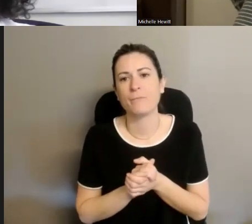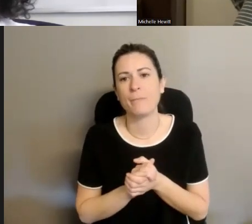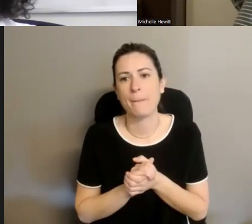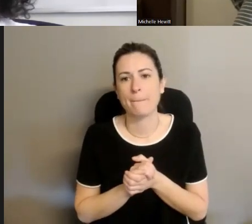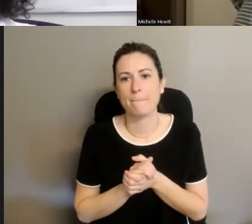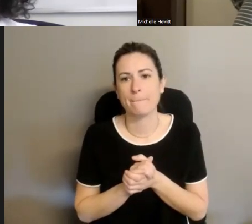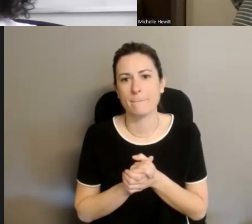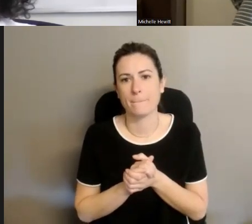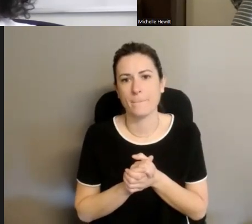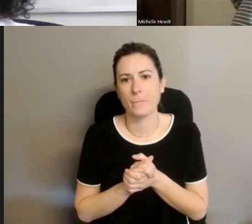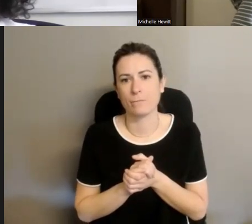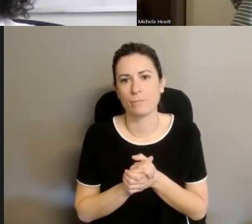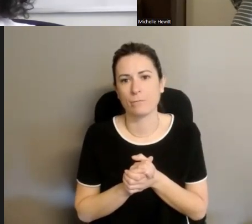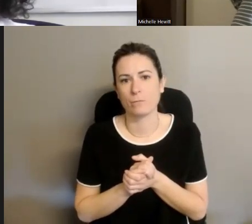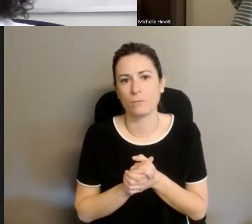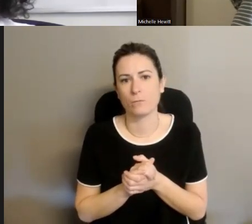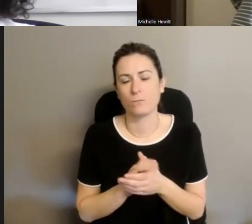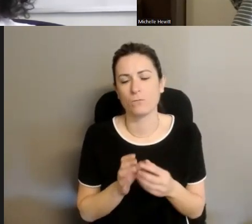the